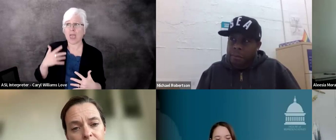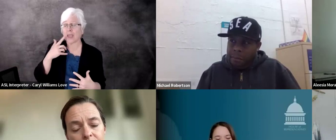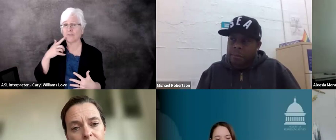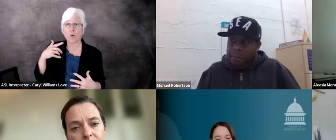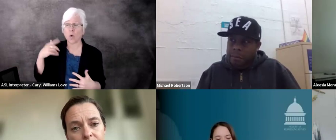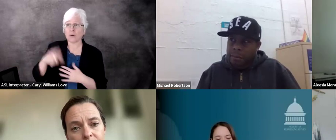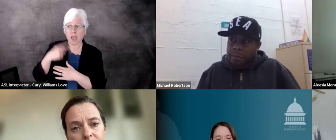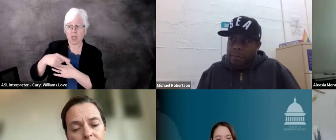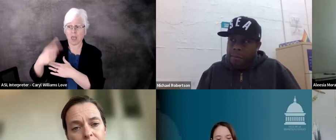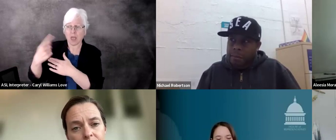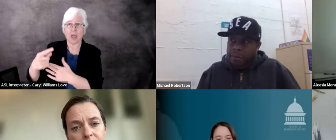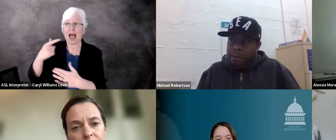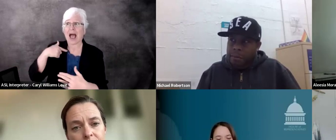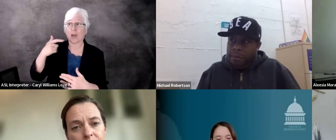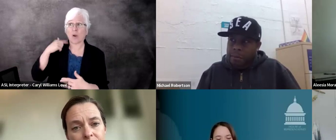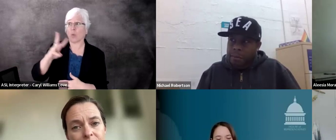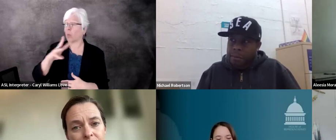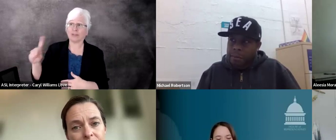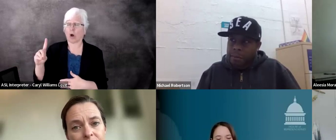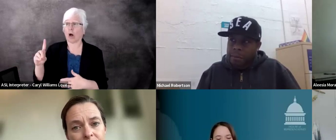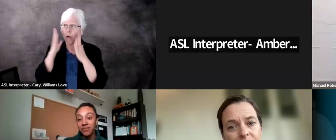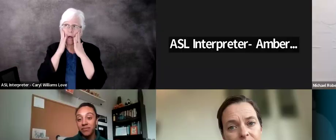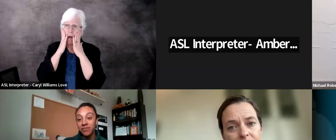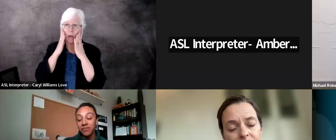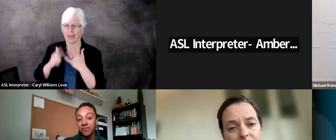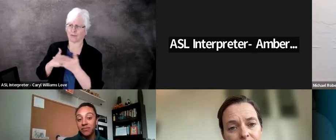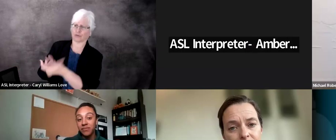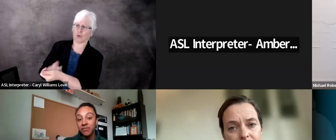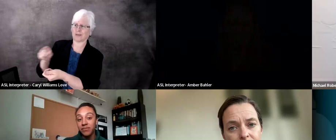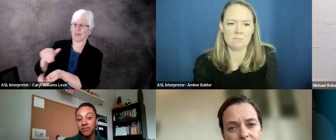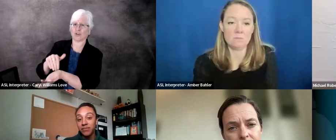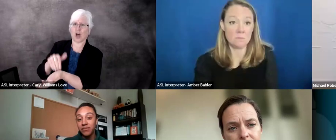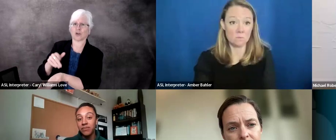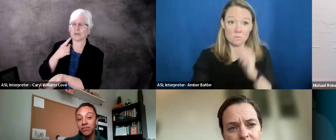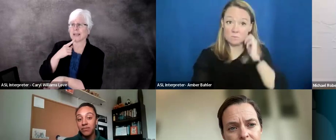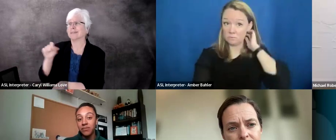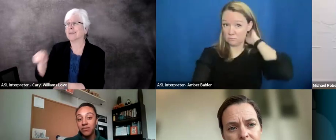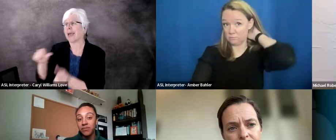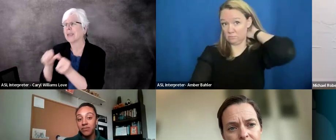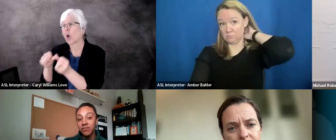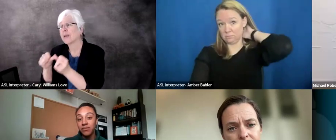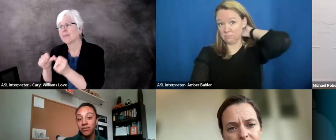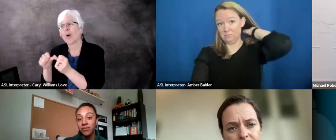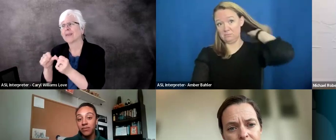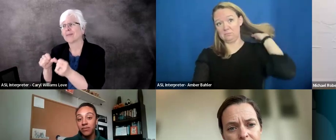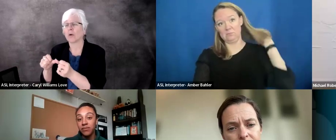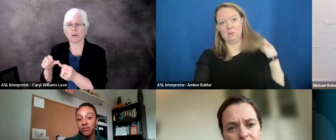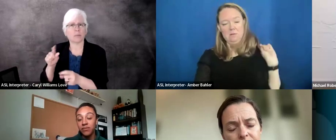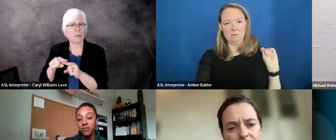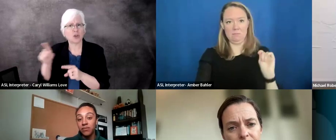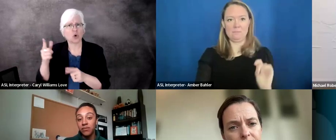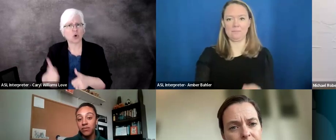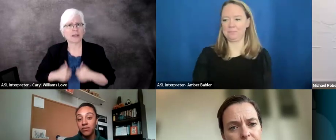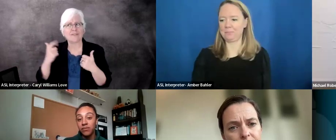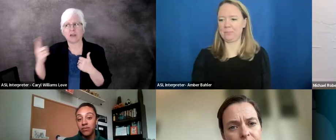withdrawal to keep trusting their, you know, nurse practitioner or their doctor who's saying, just hang in there when you're living on the street. And you